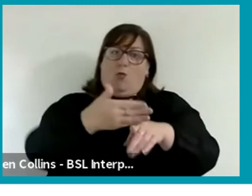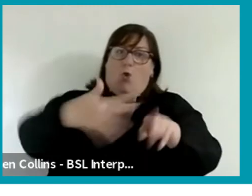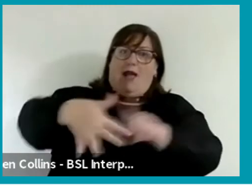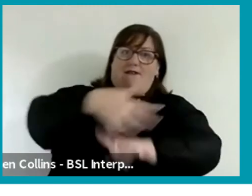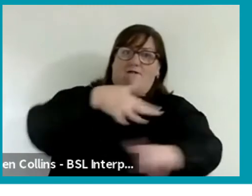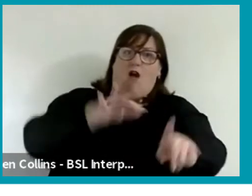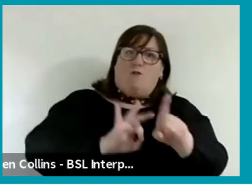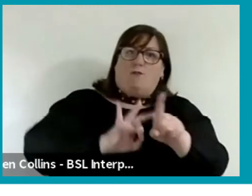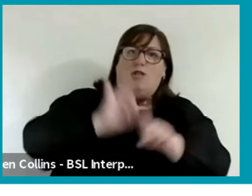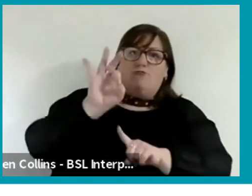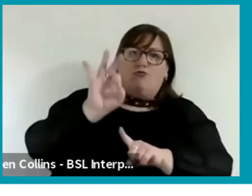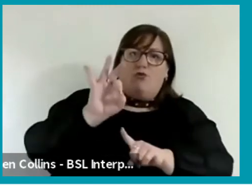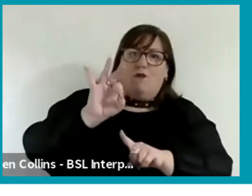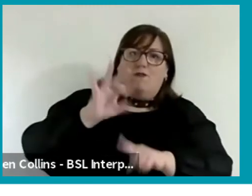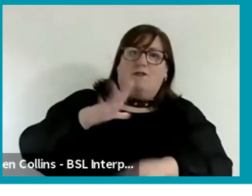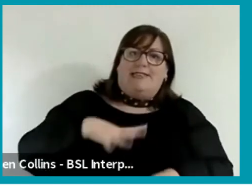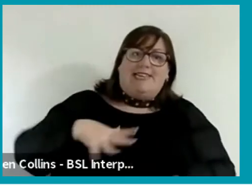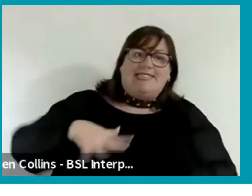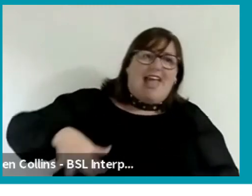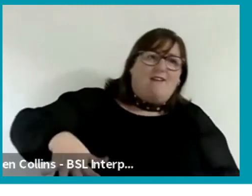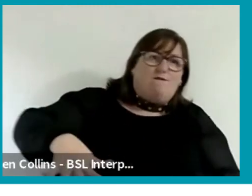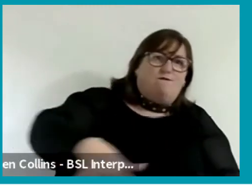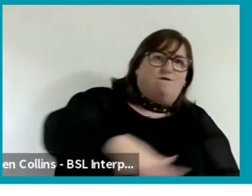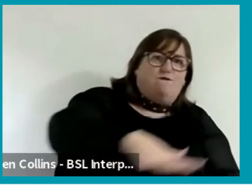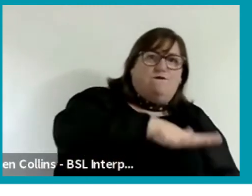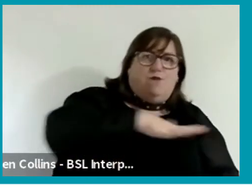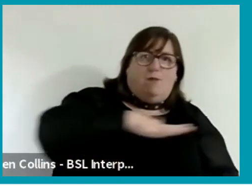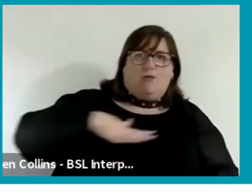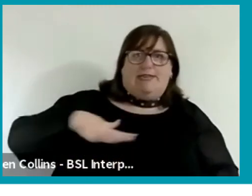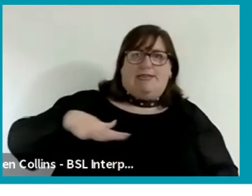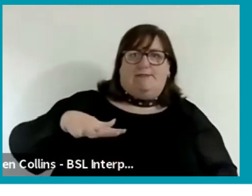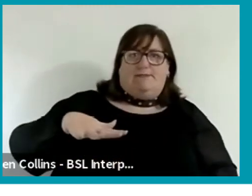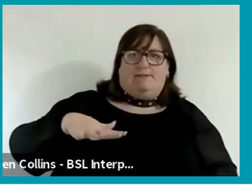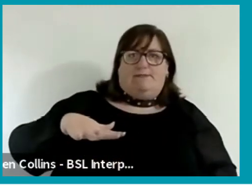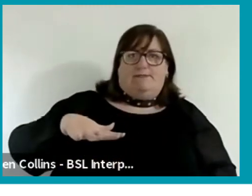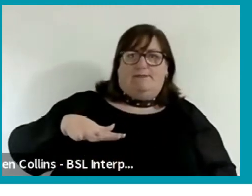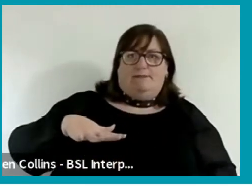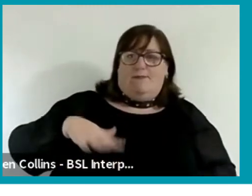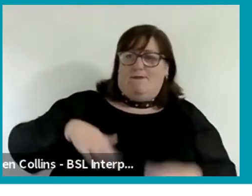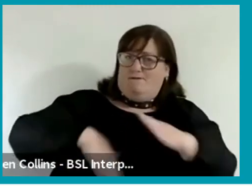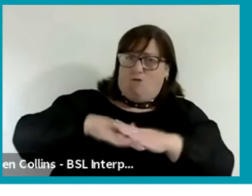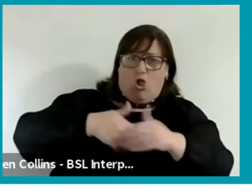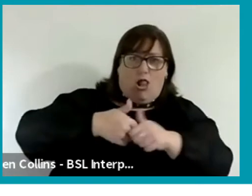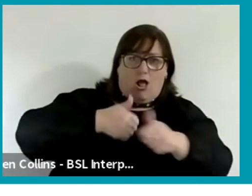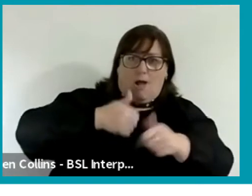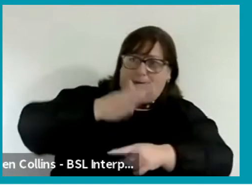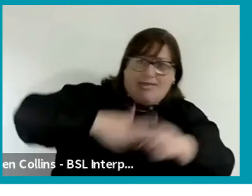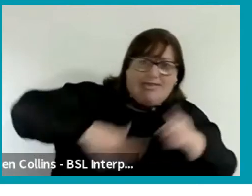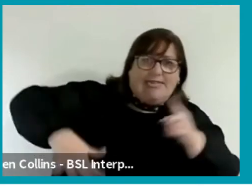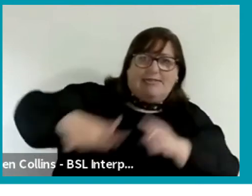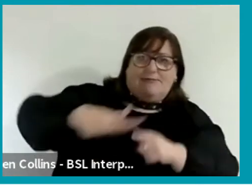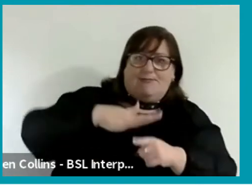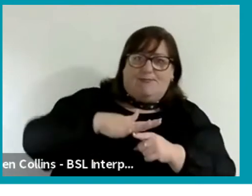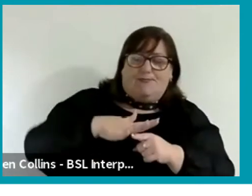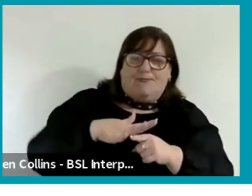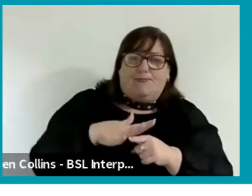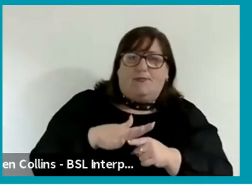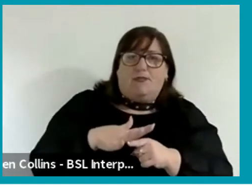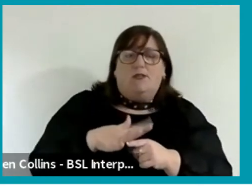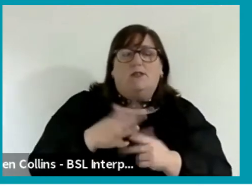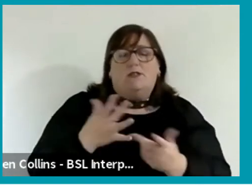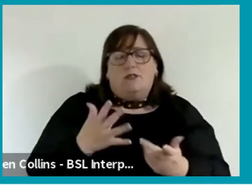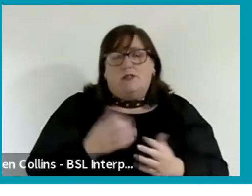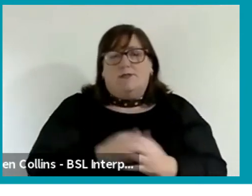requires the whole village. It requires the whole company, every single individual. So to be in a position in less